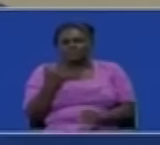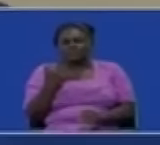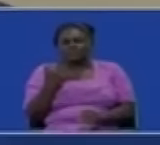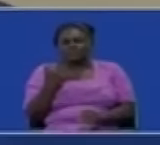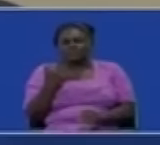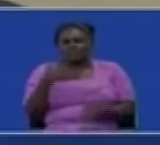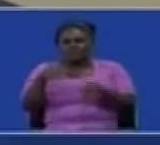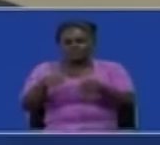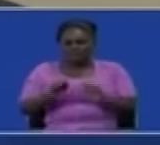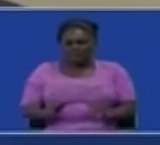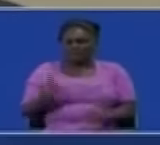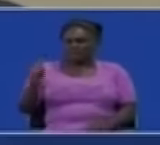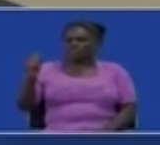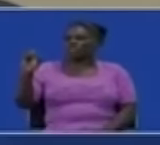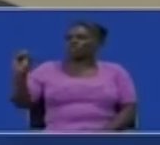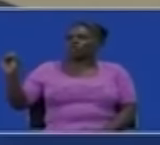They want to bury Mark To